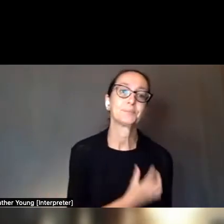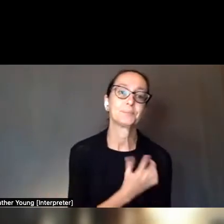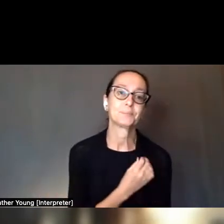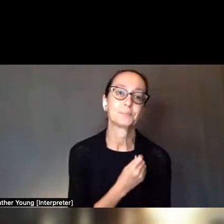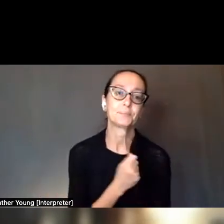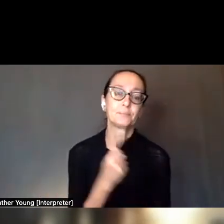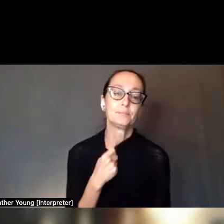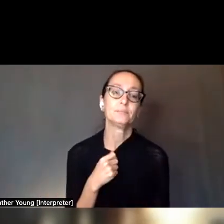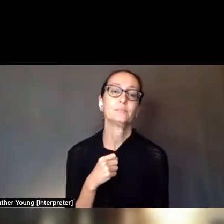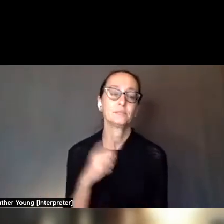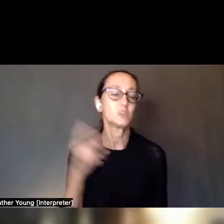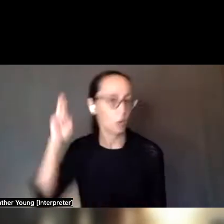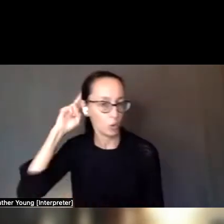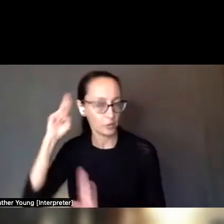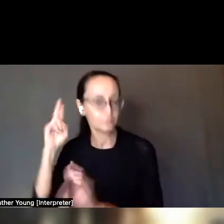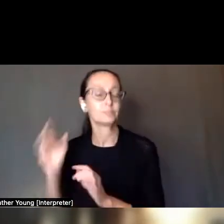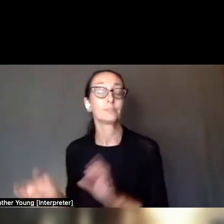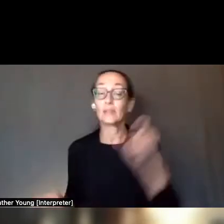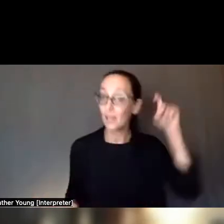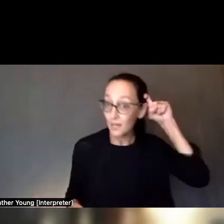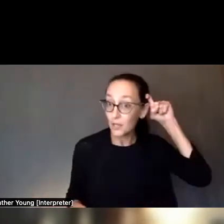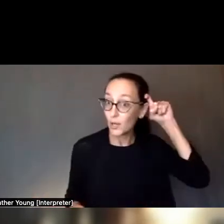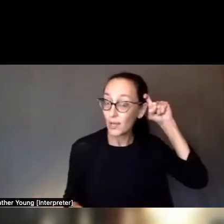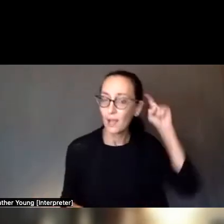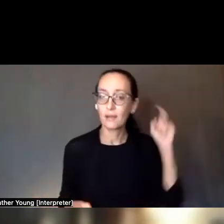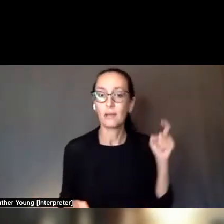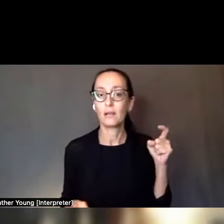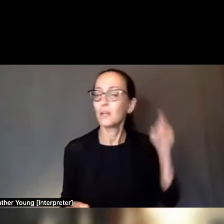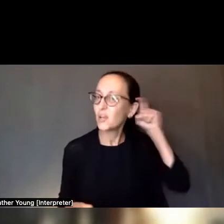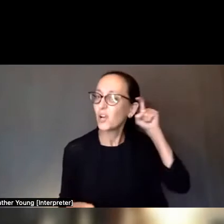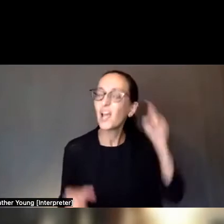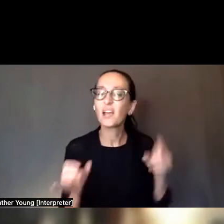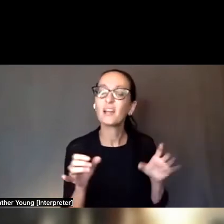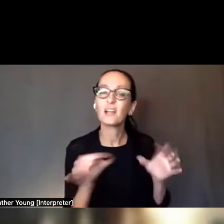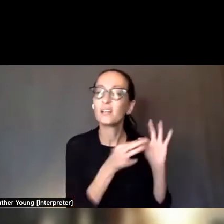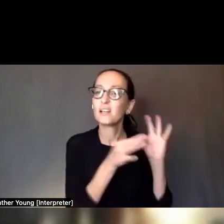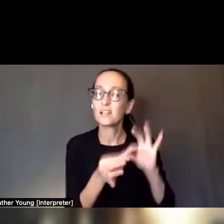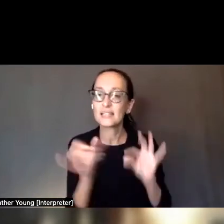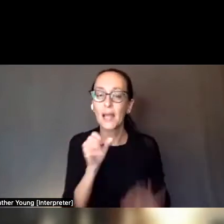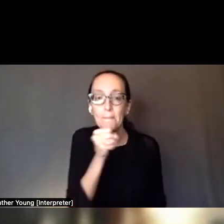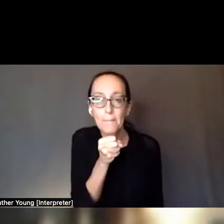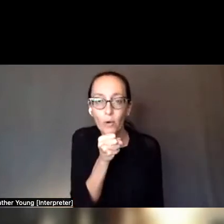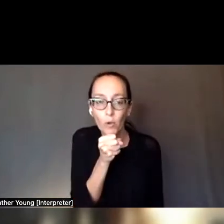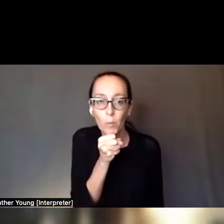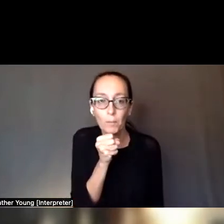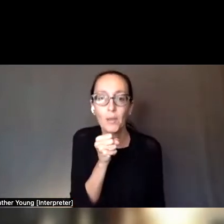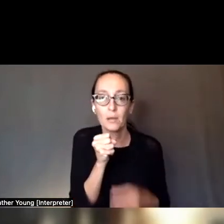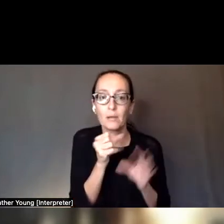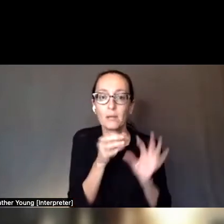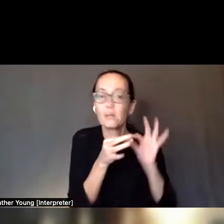hearing aid works, the sound is picked up by a microphone that's part of the hearing aid device